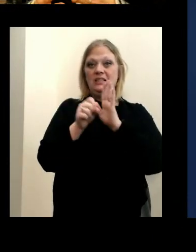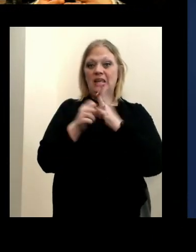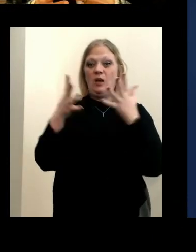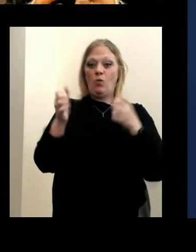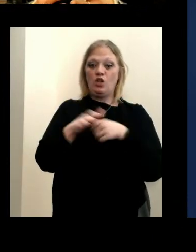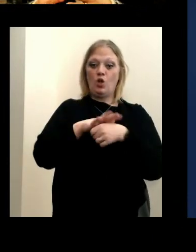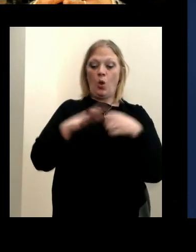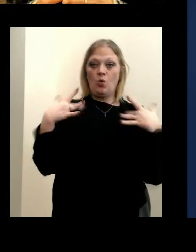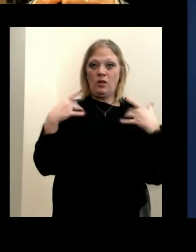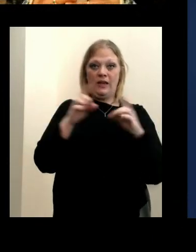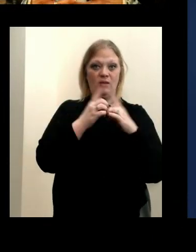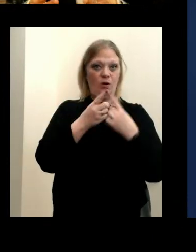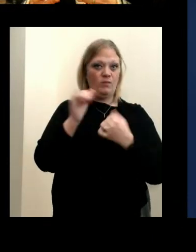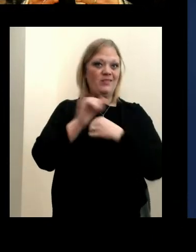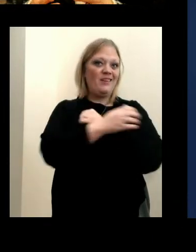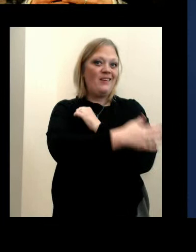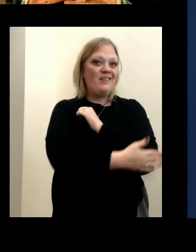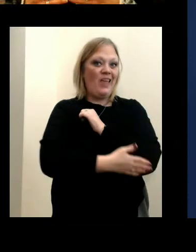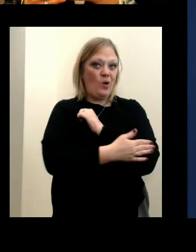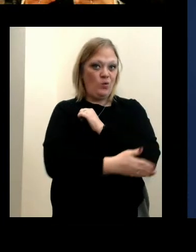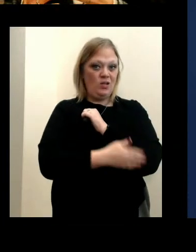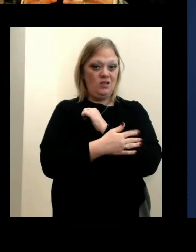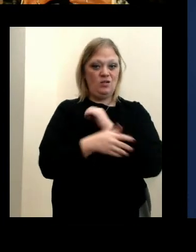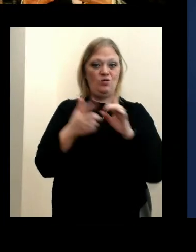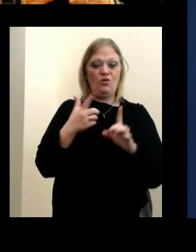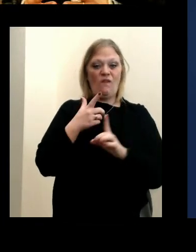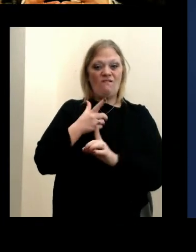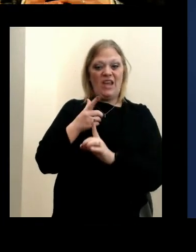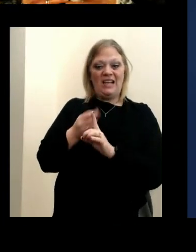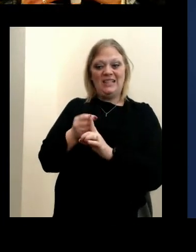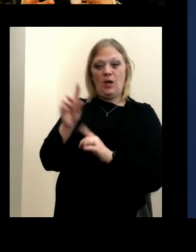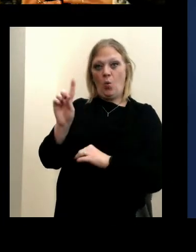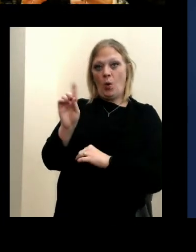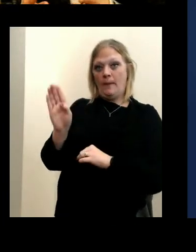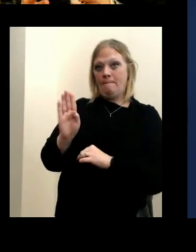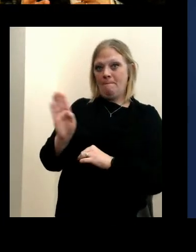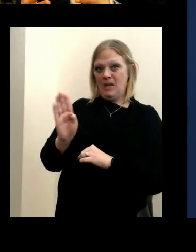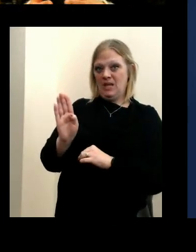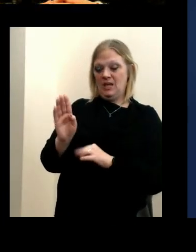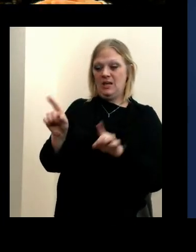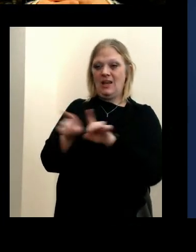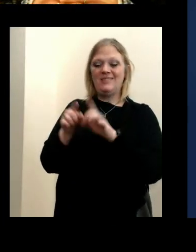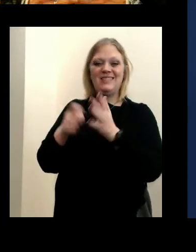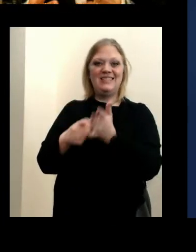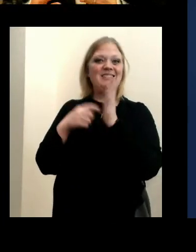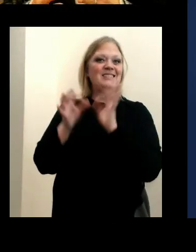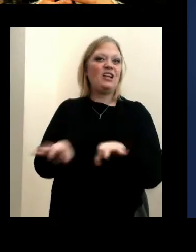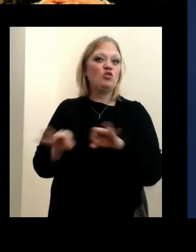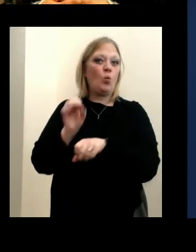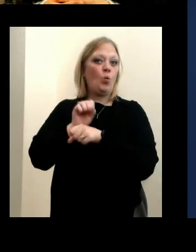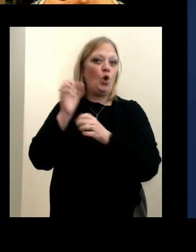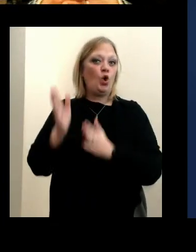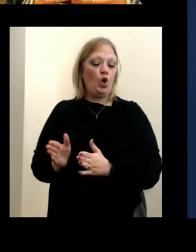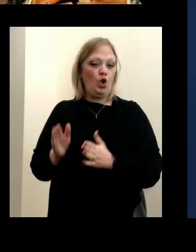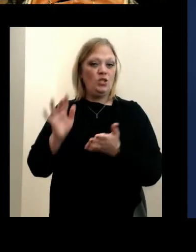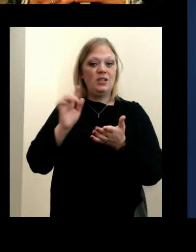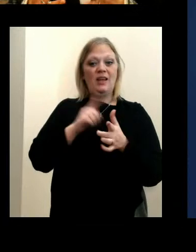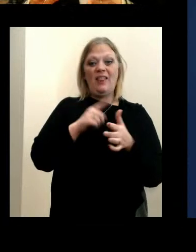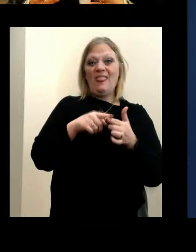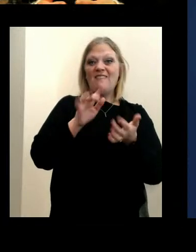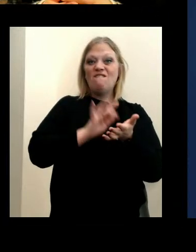to vaccinate people in 1B who fall in line as essential workers, and then pharmacies